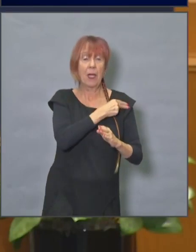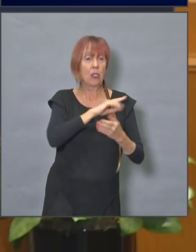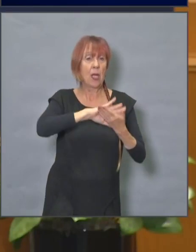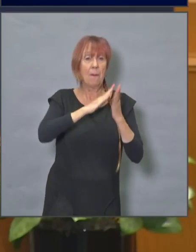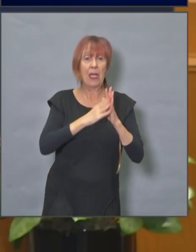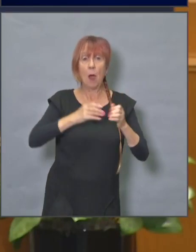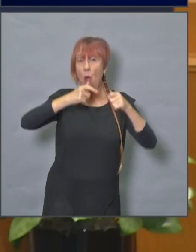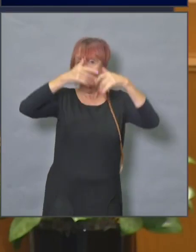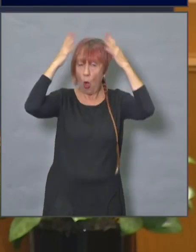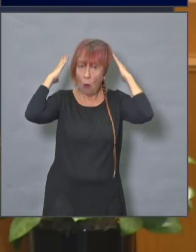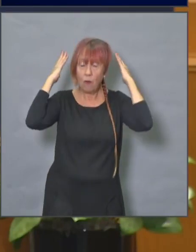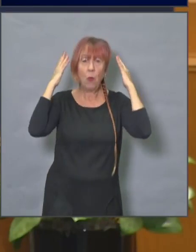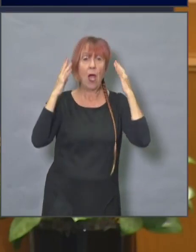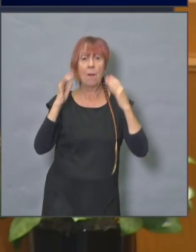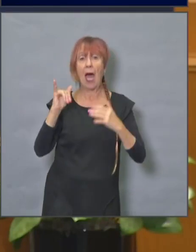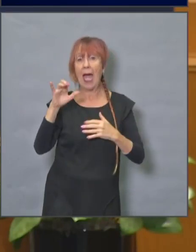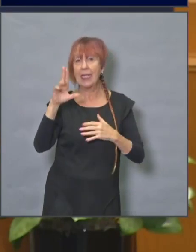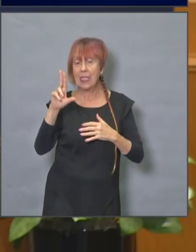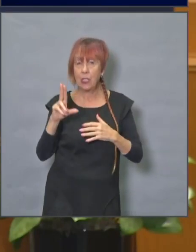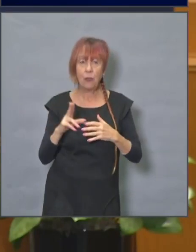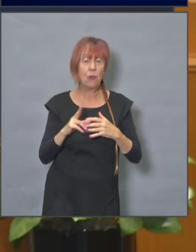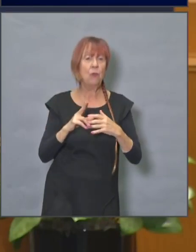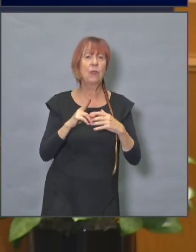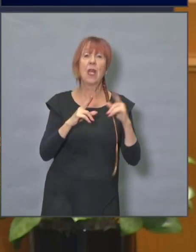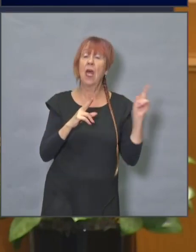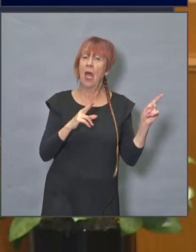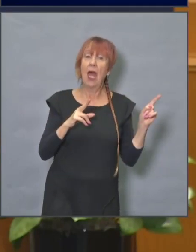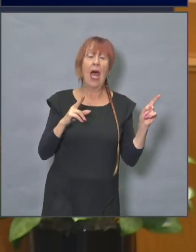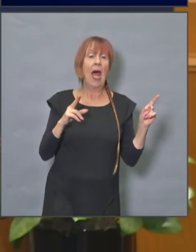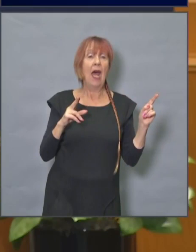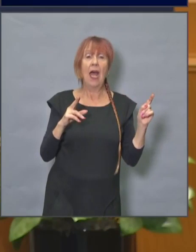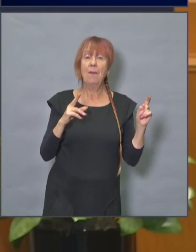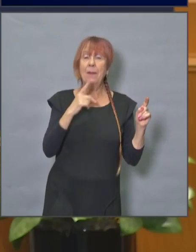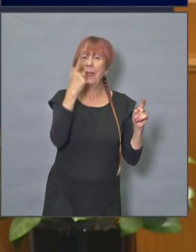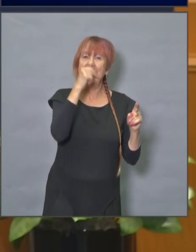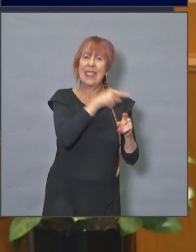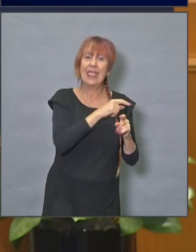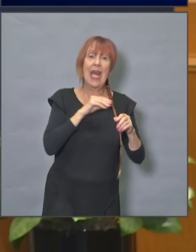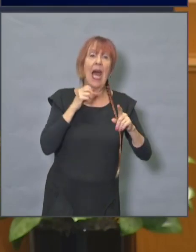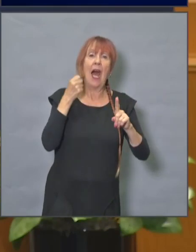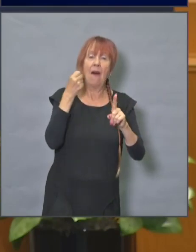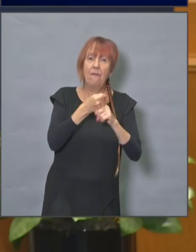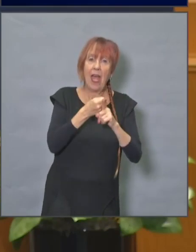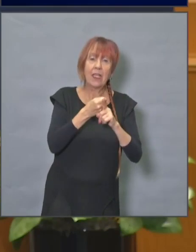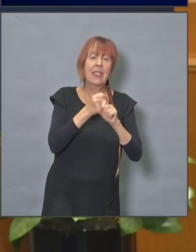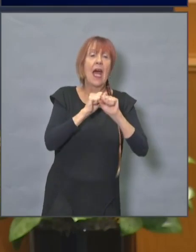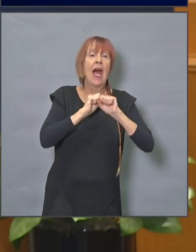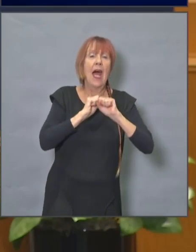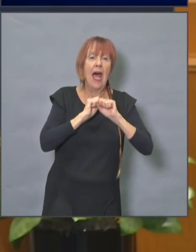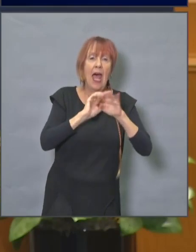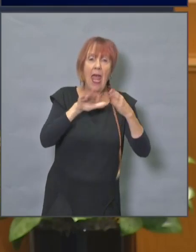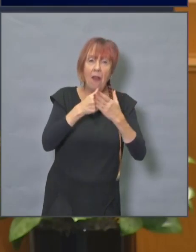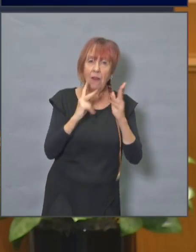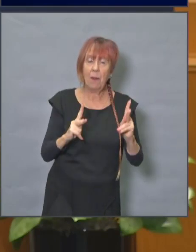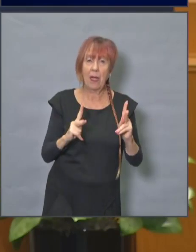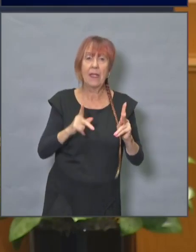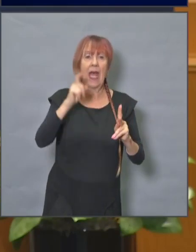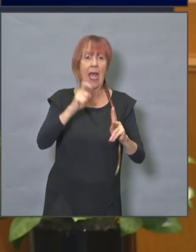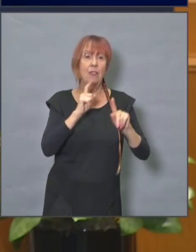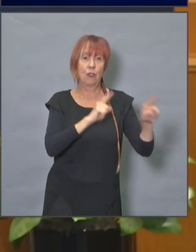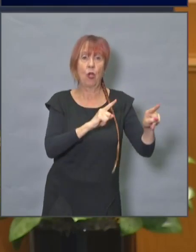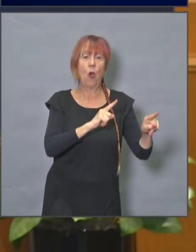doesn't only affect the COVID-19 patients that need care. It affects everyone who needs care. So we're not going to get to that